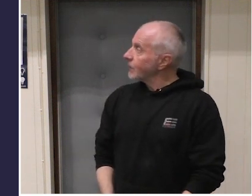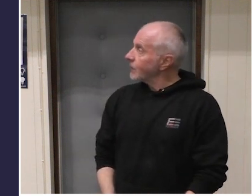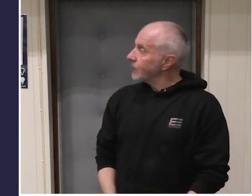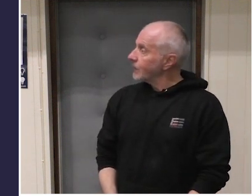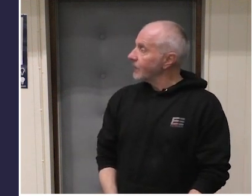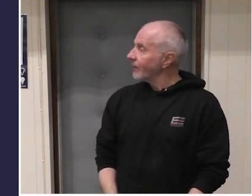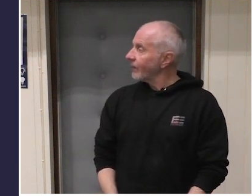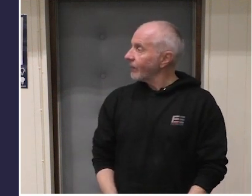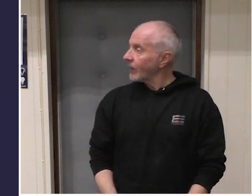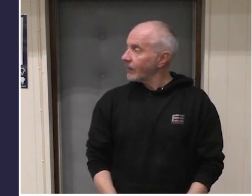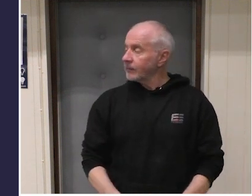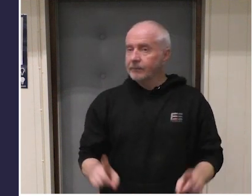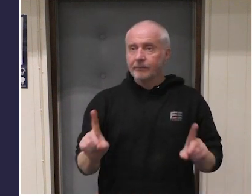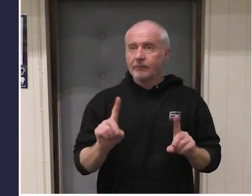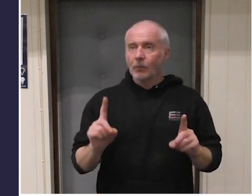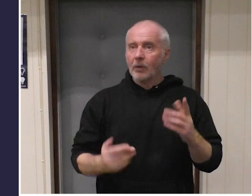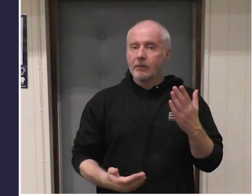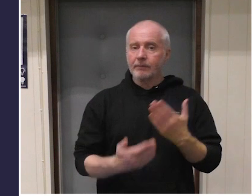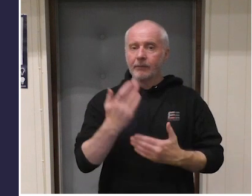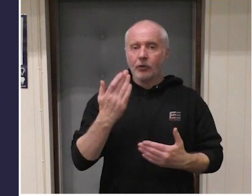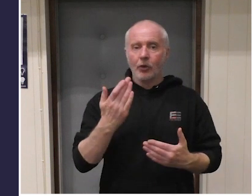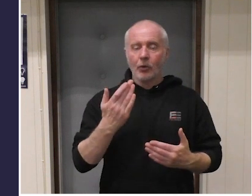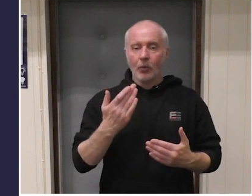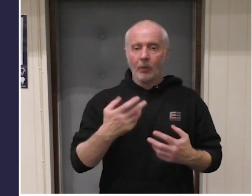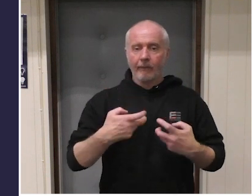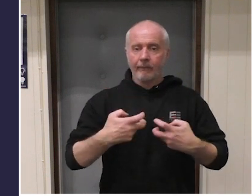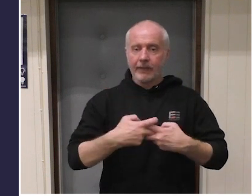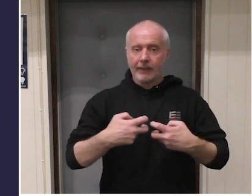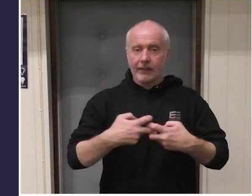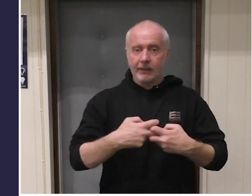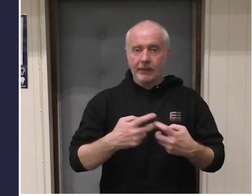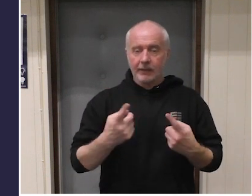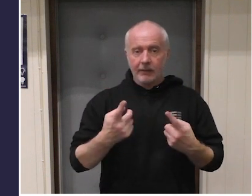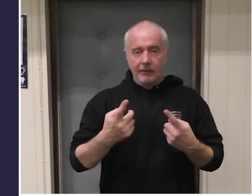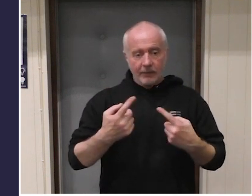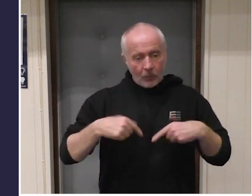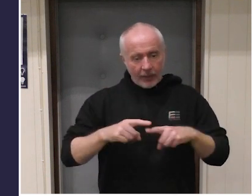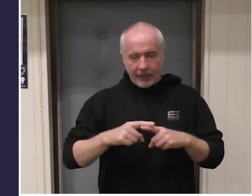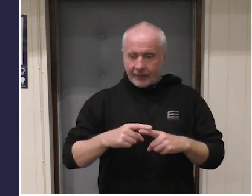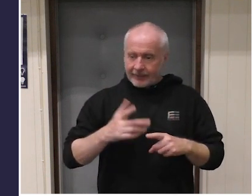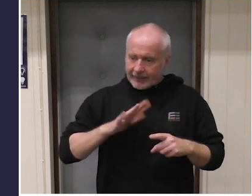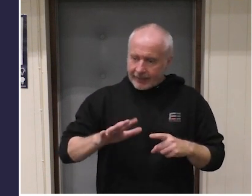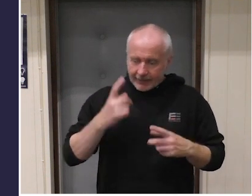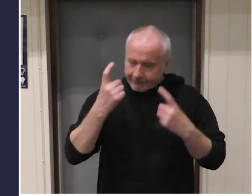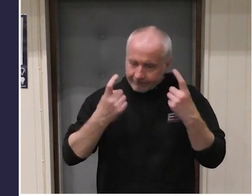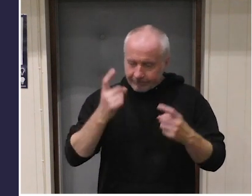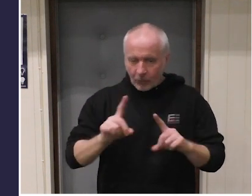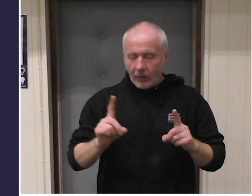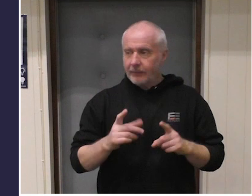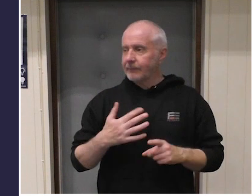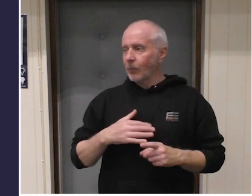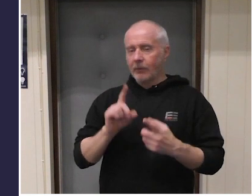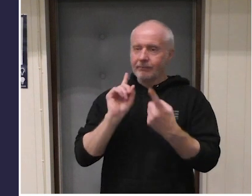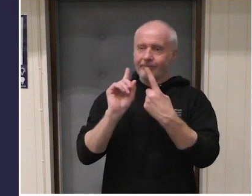So the question is, what is the new physics needed to try to explain this? And I'm not going to give you the answer